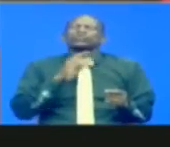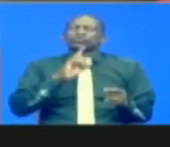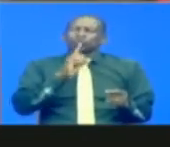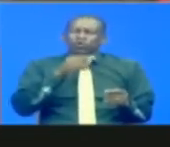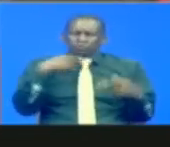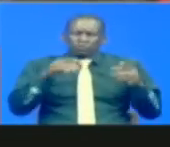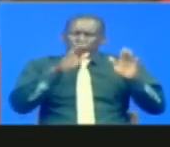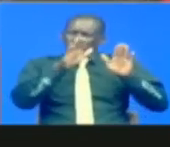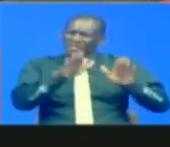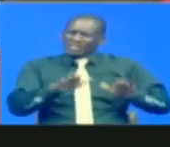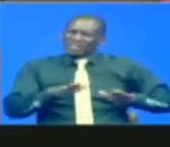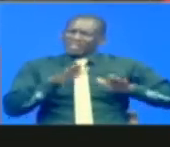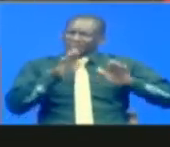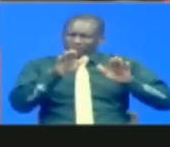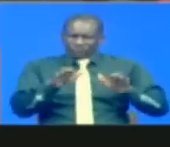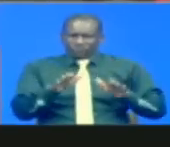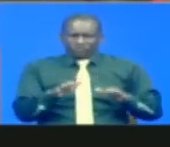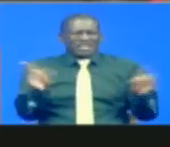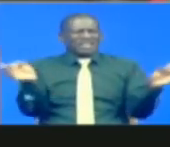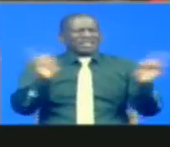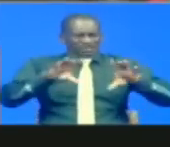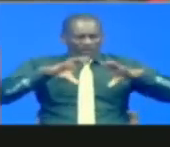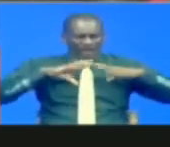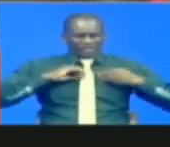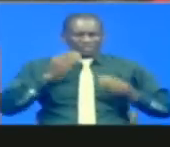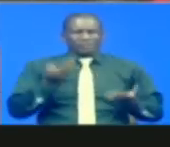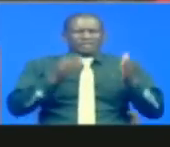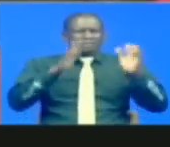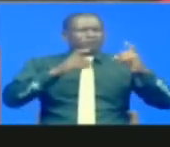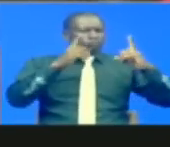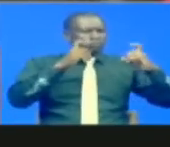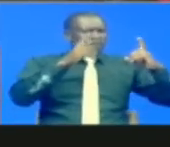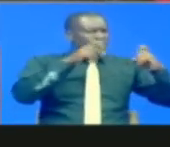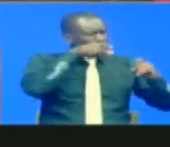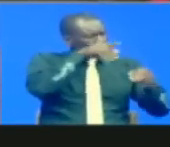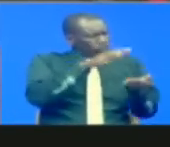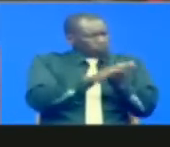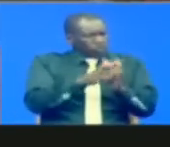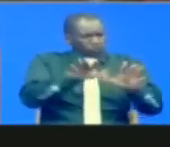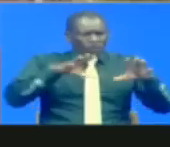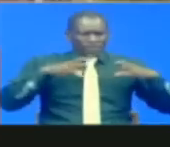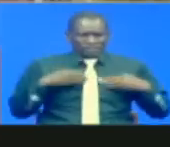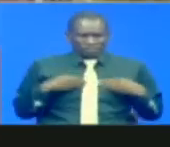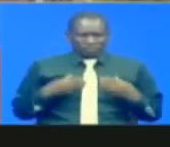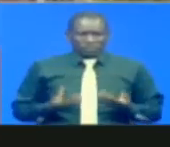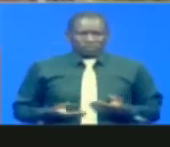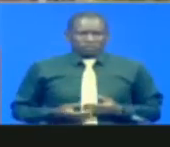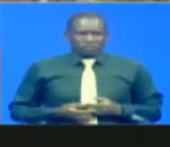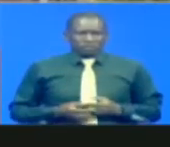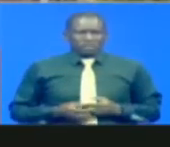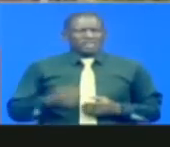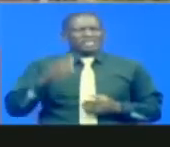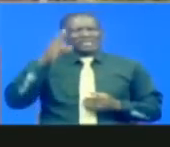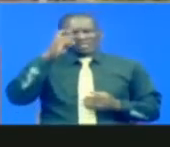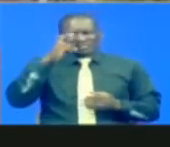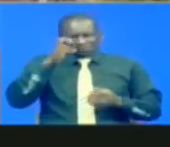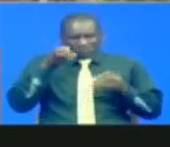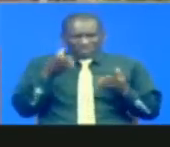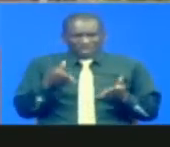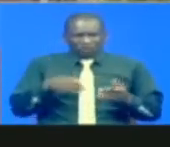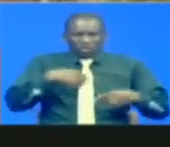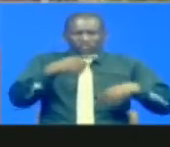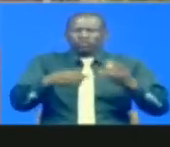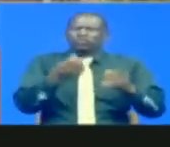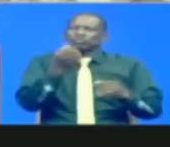waangalifu. Usikubali mtu yoyote anakupiga picha bila ruhusa ama ovyo ovyo. The suspect is currently receiving